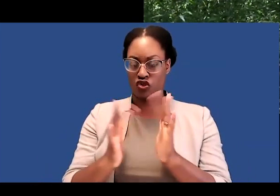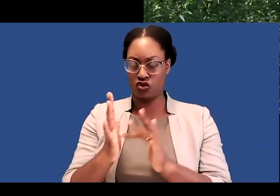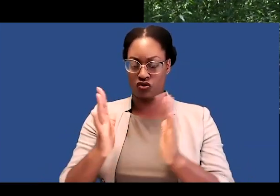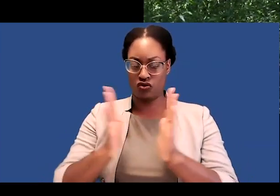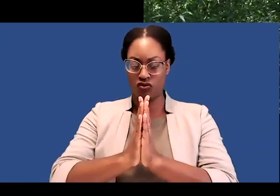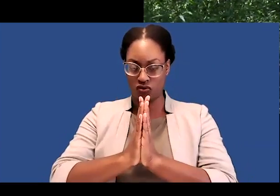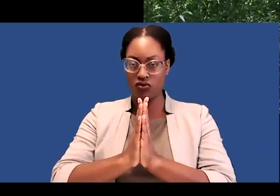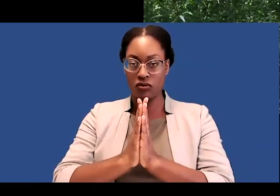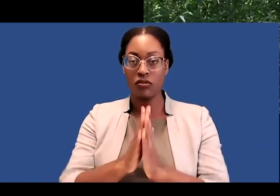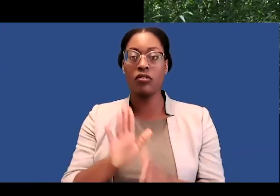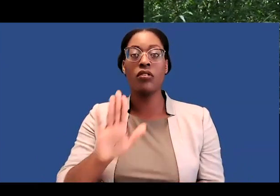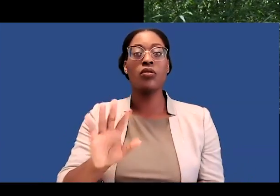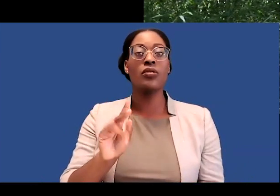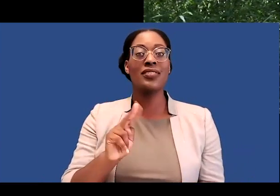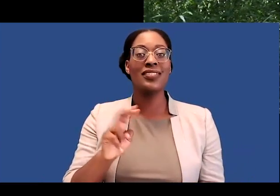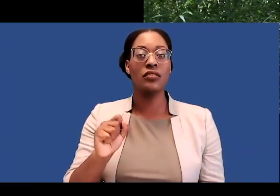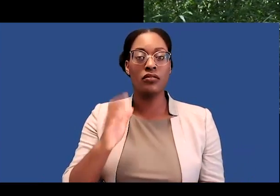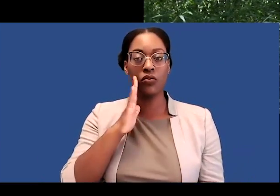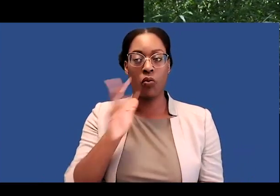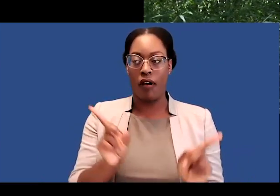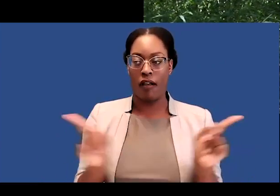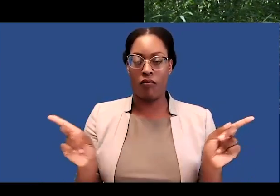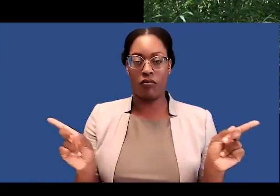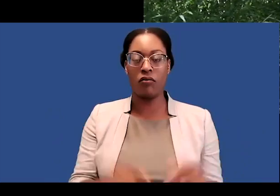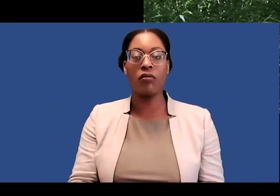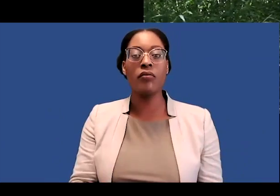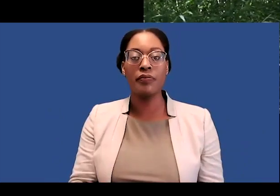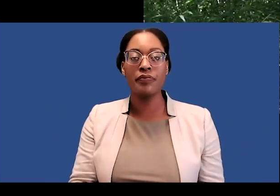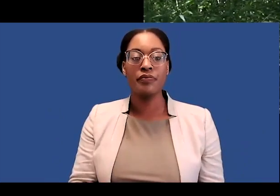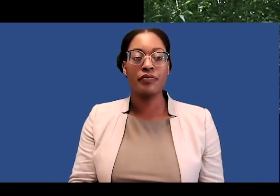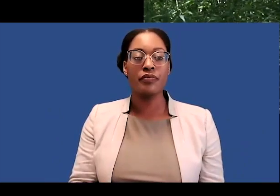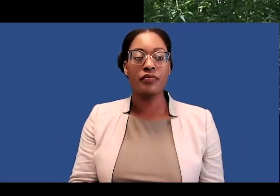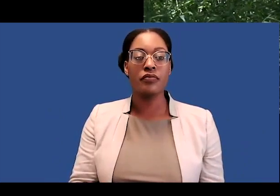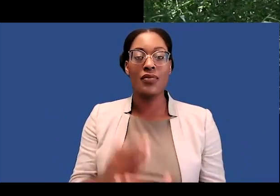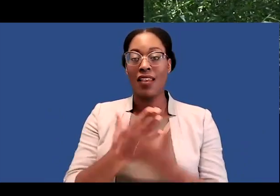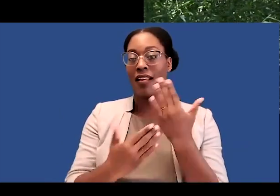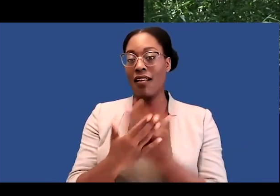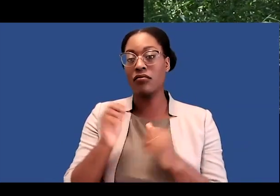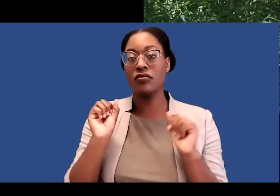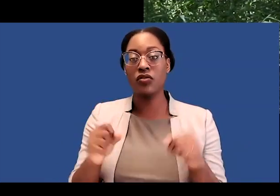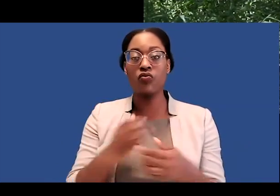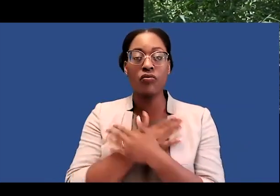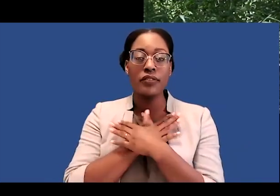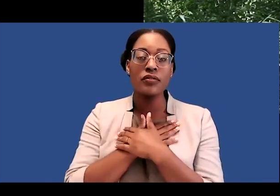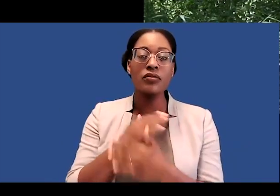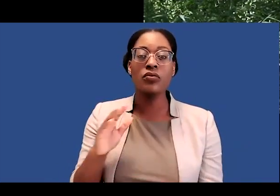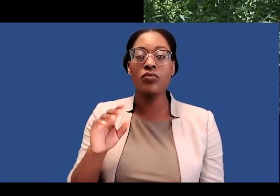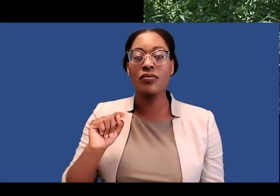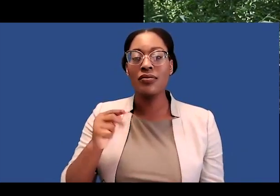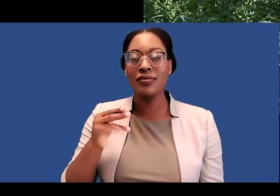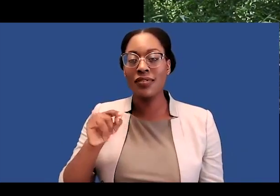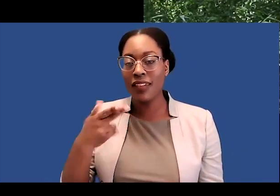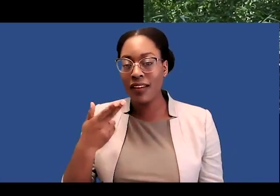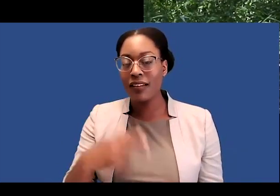your sides. And you can just rest the hands on the inner thigh or bring the fists underneath the outer thighs